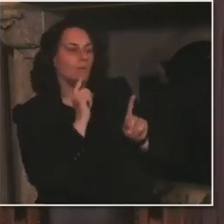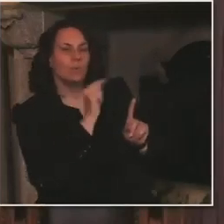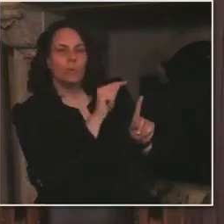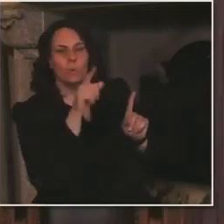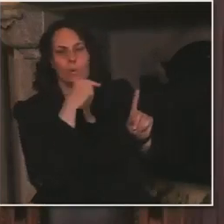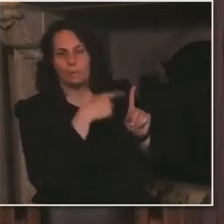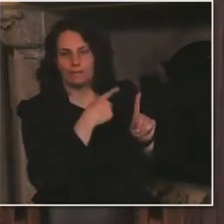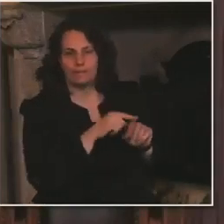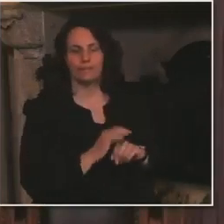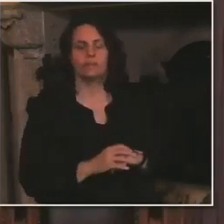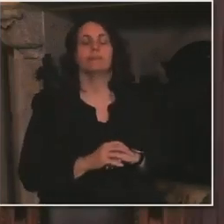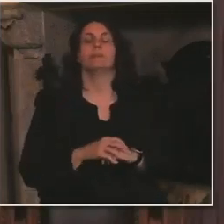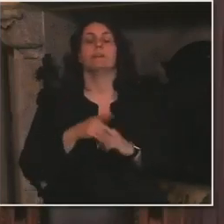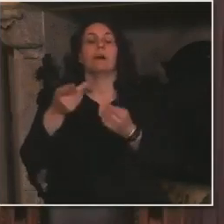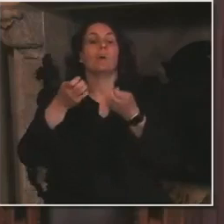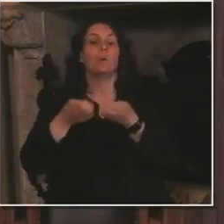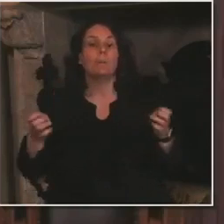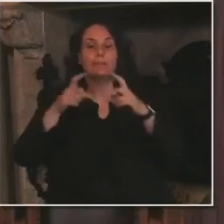about it,